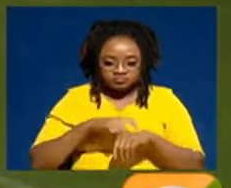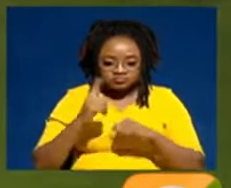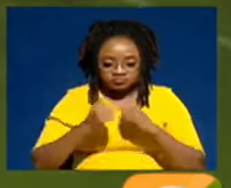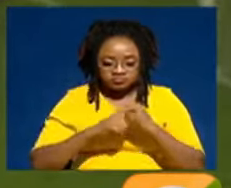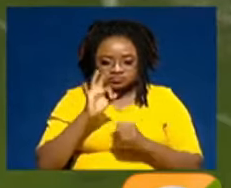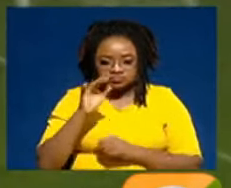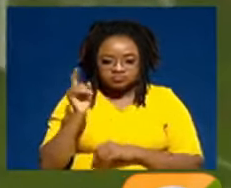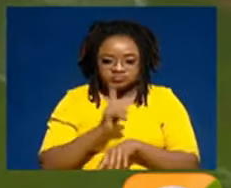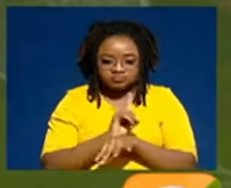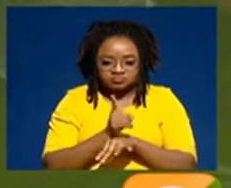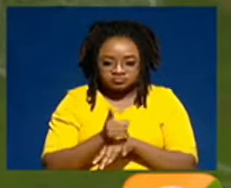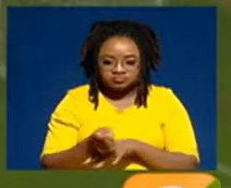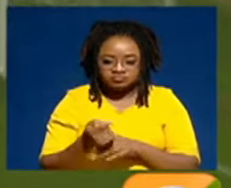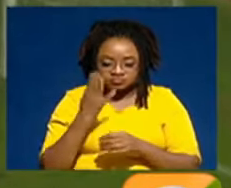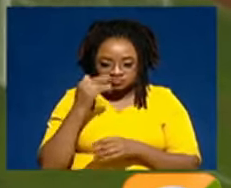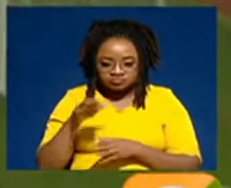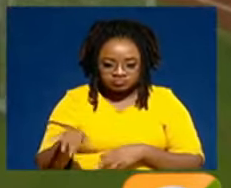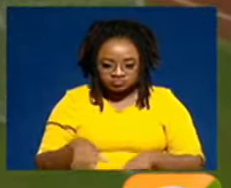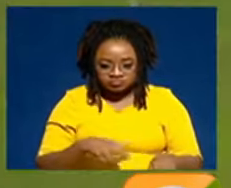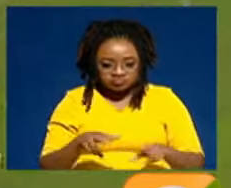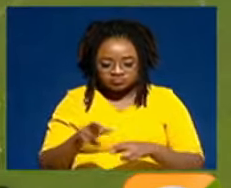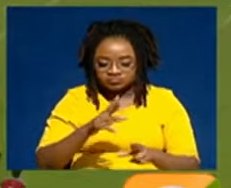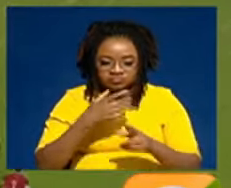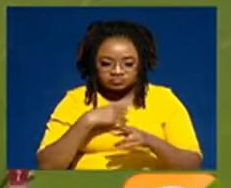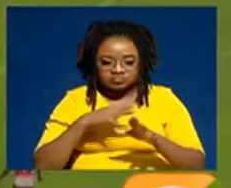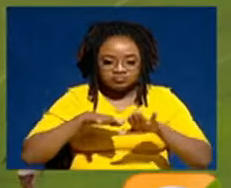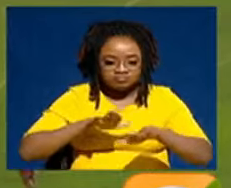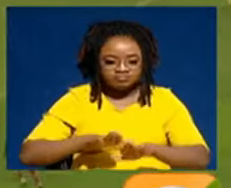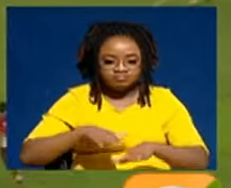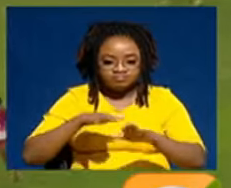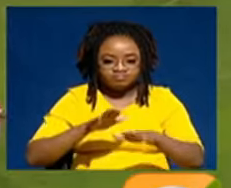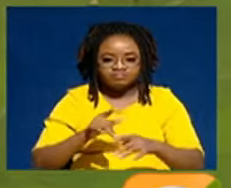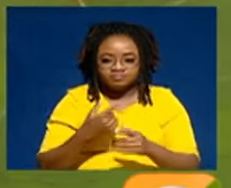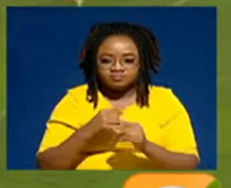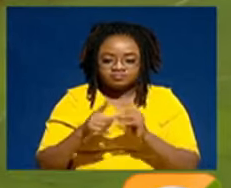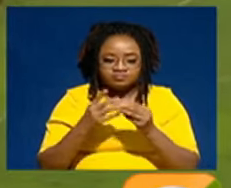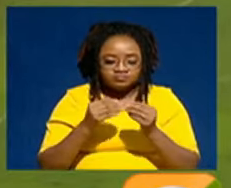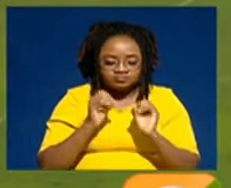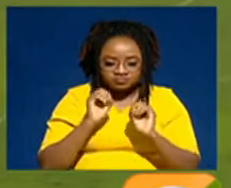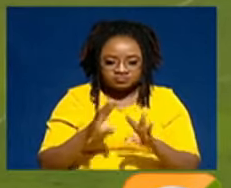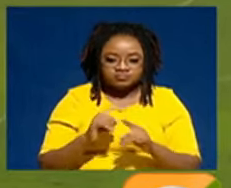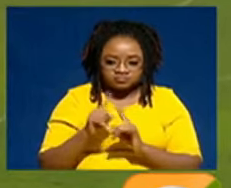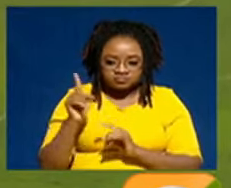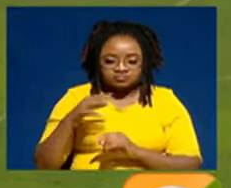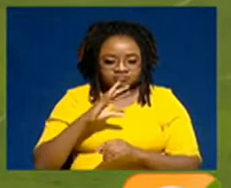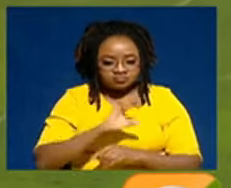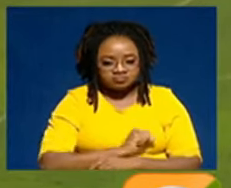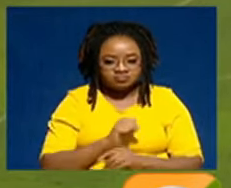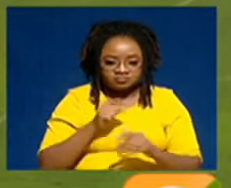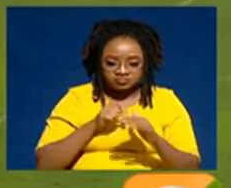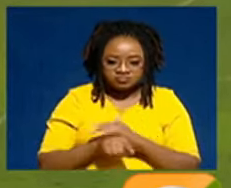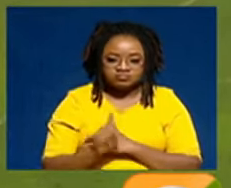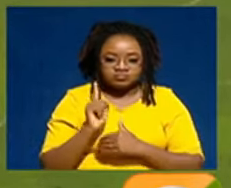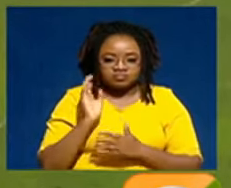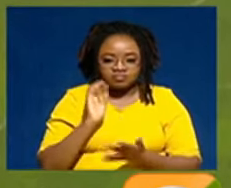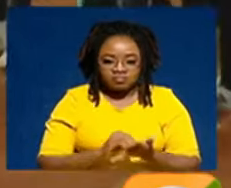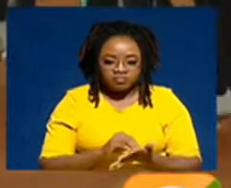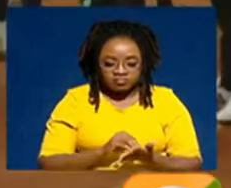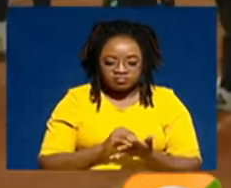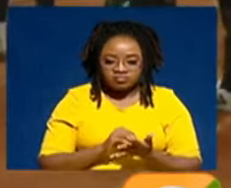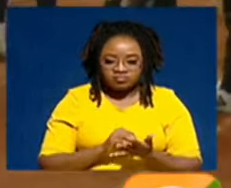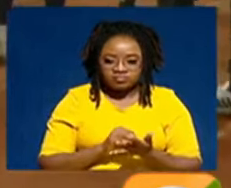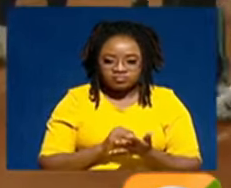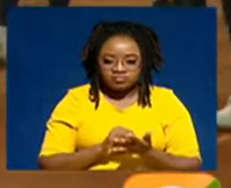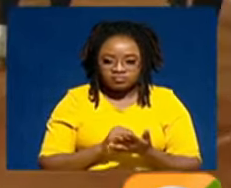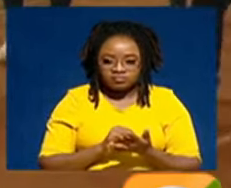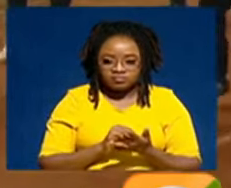minute, pouring a rebound, or rather pouncing on a rebound, from the goalkeeper to fire home. Olunga then sent a thunderous